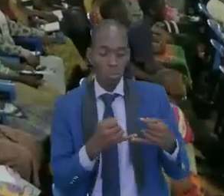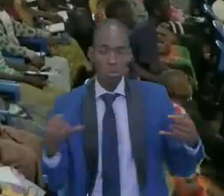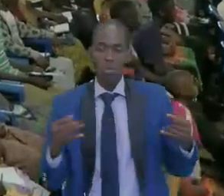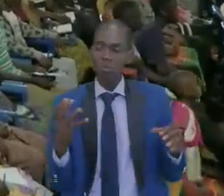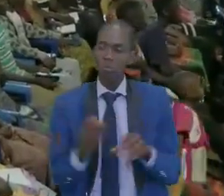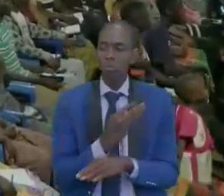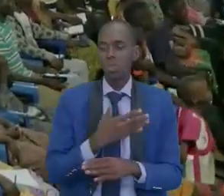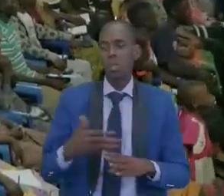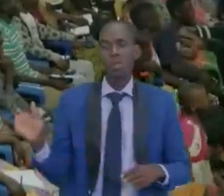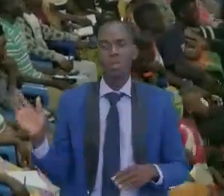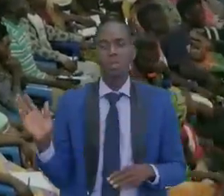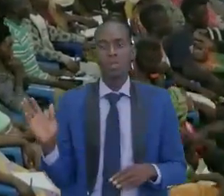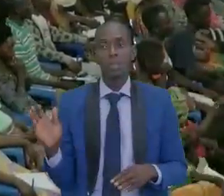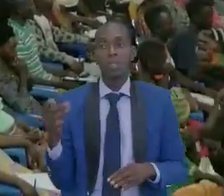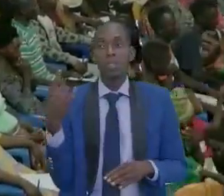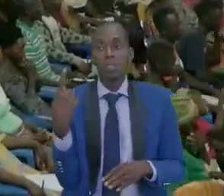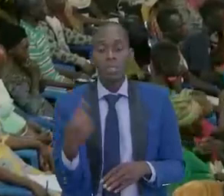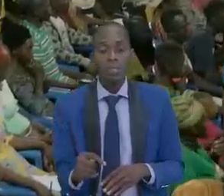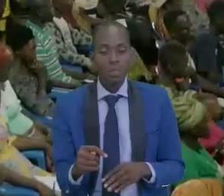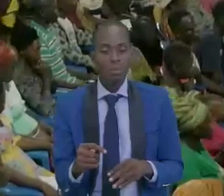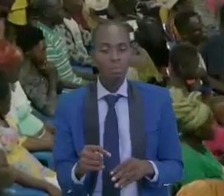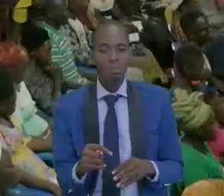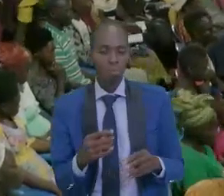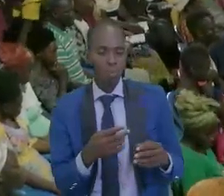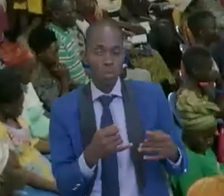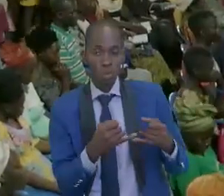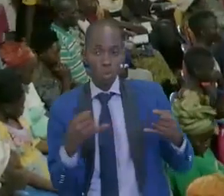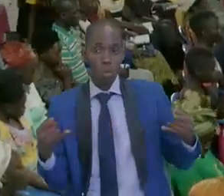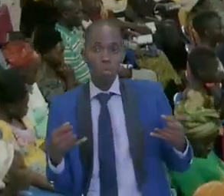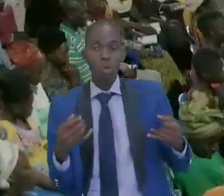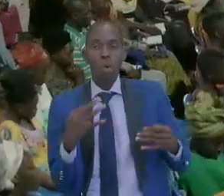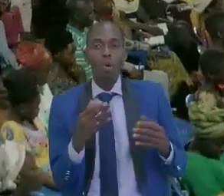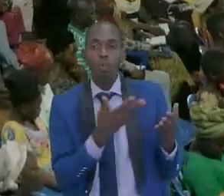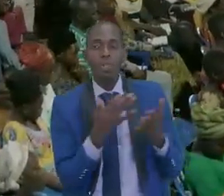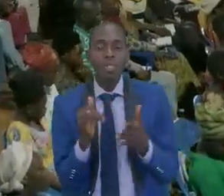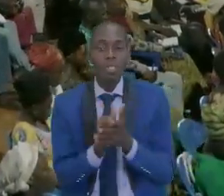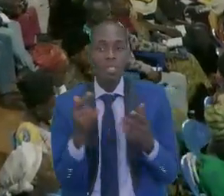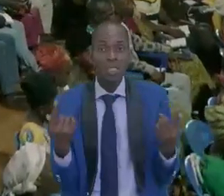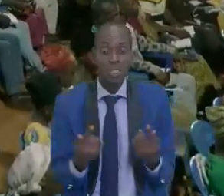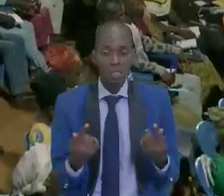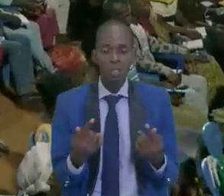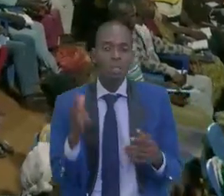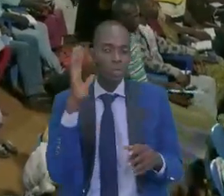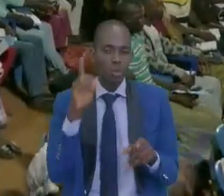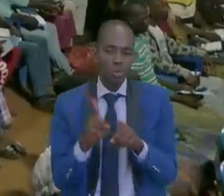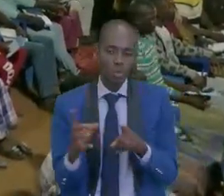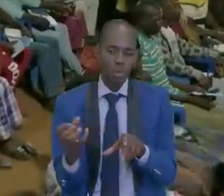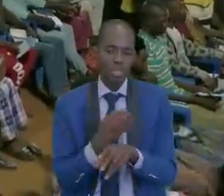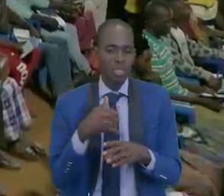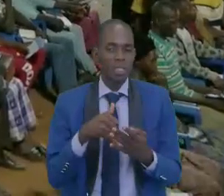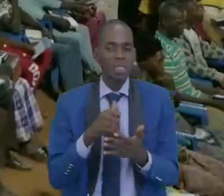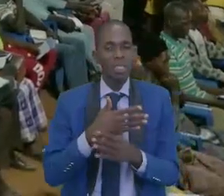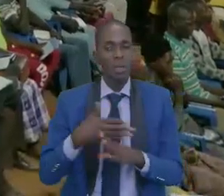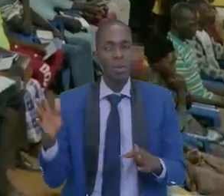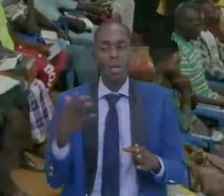The mode of bringing that sin your way, you also take away and you throw away that